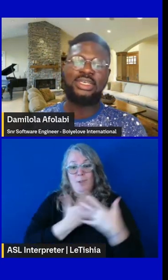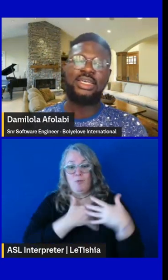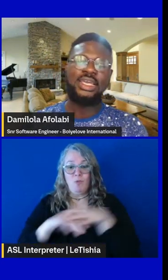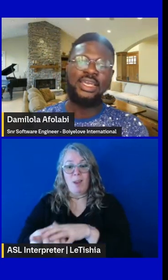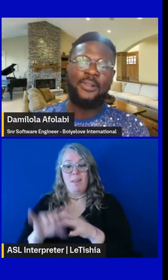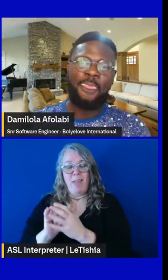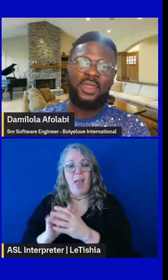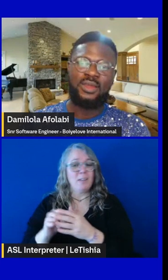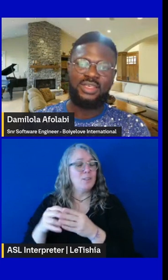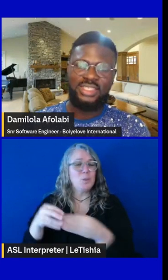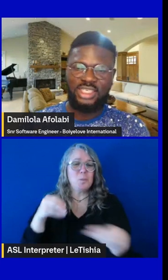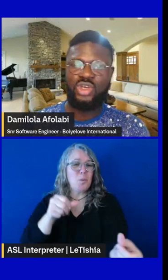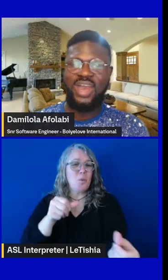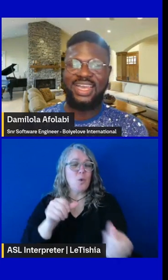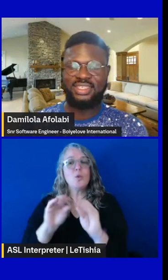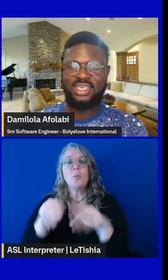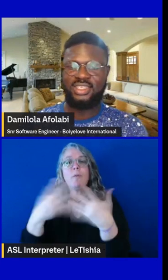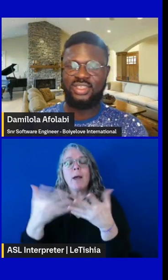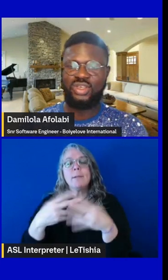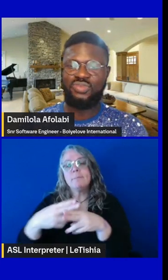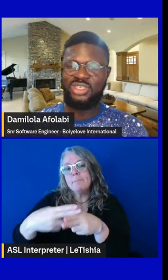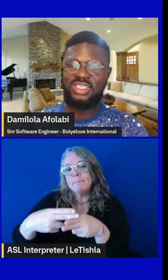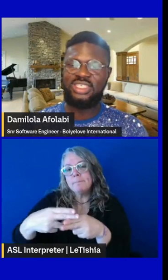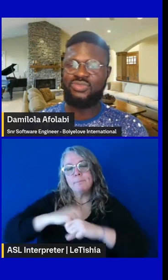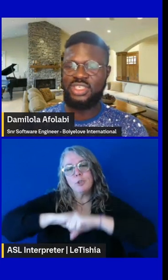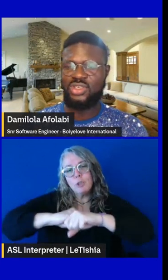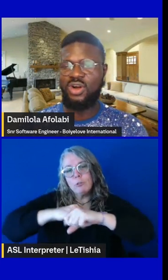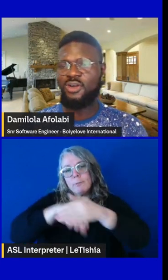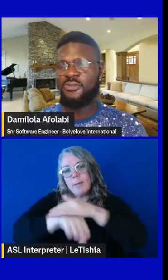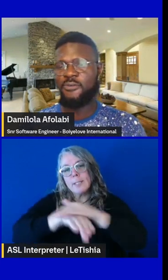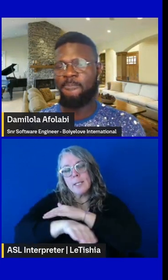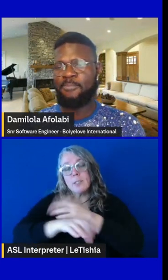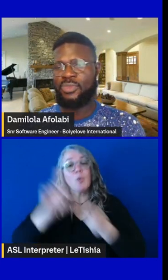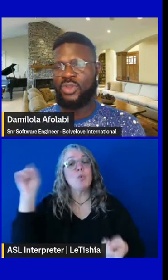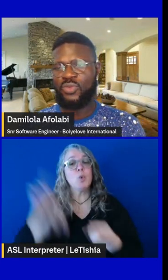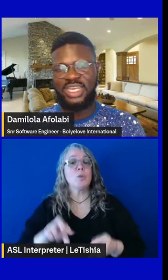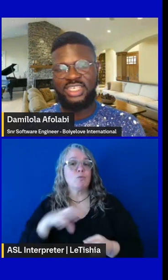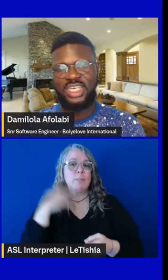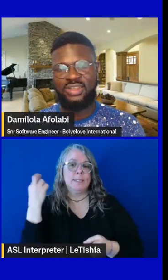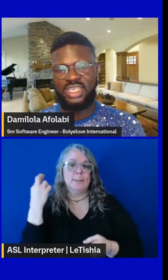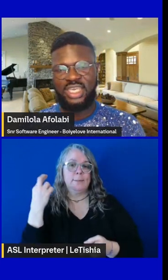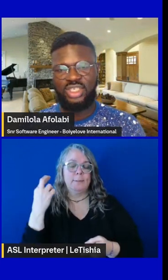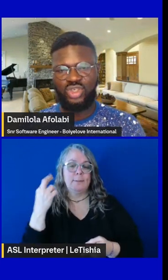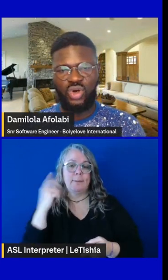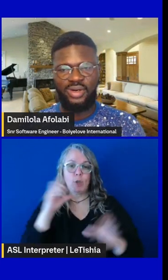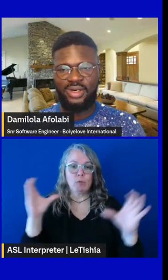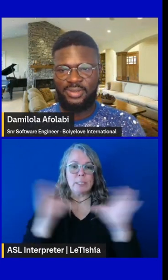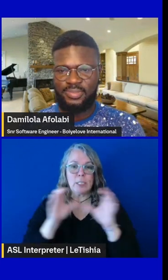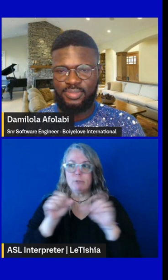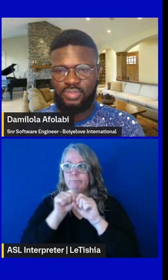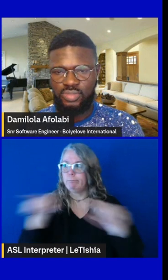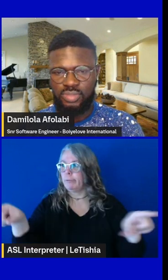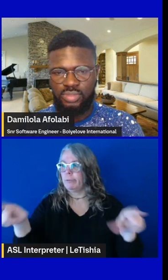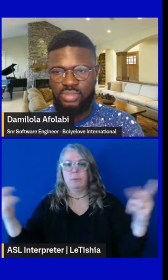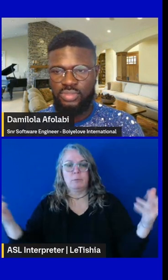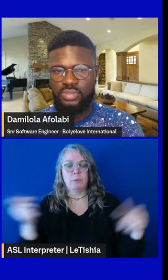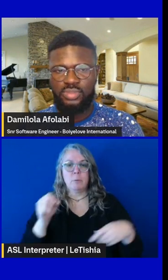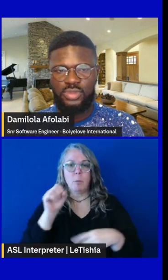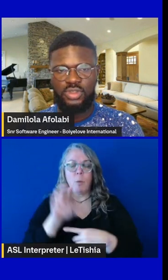temporary secure access, reducing the risk of credential leakage or